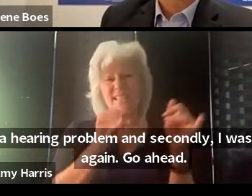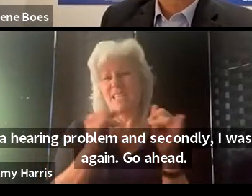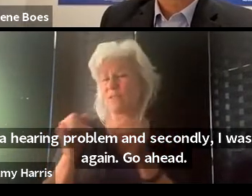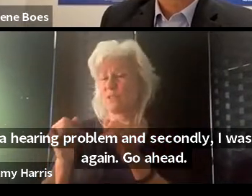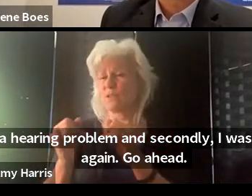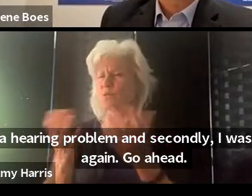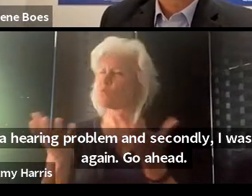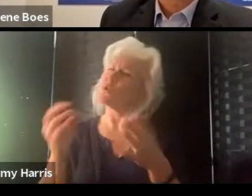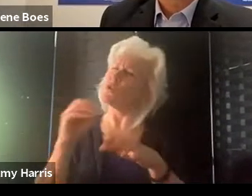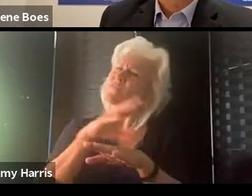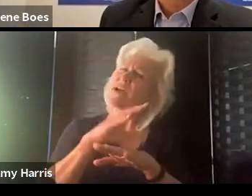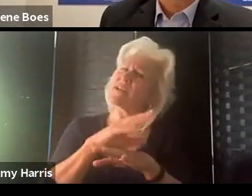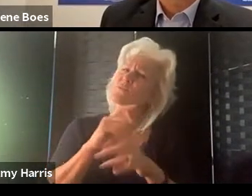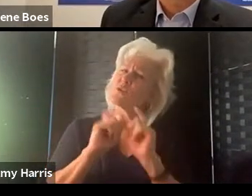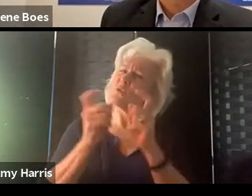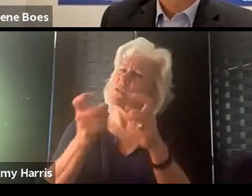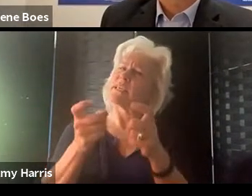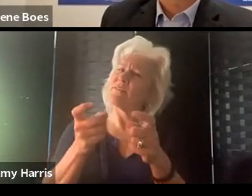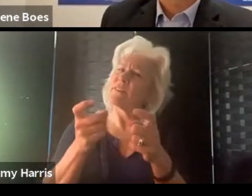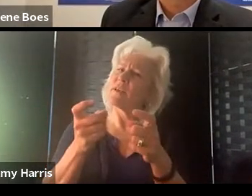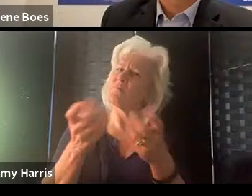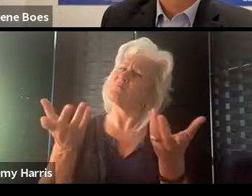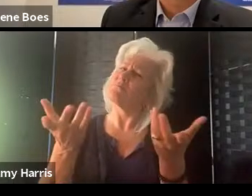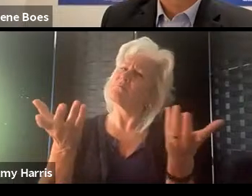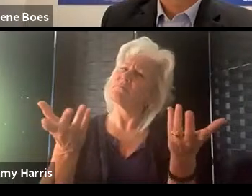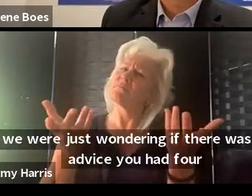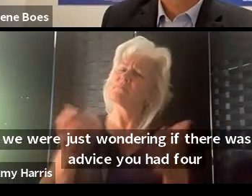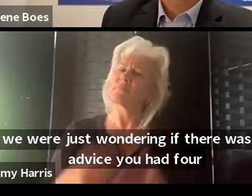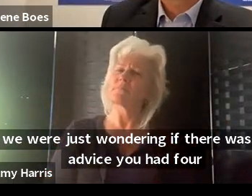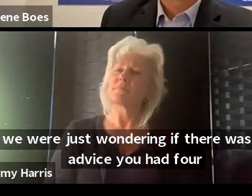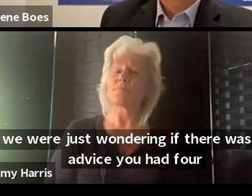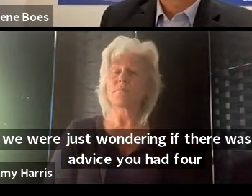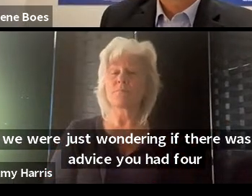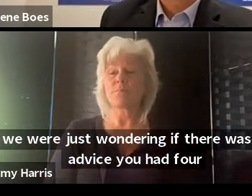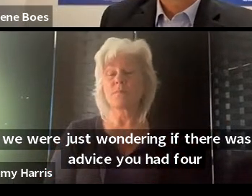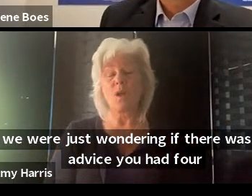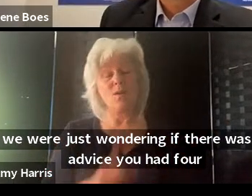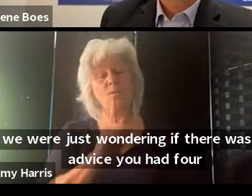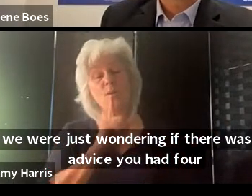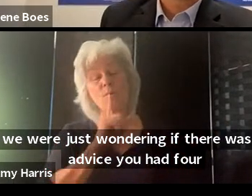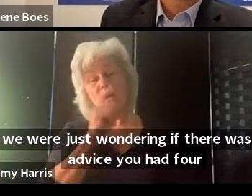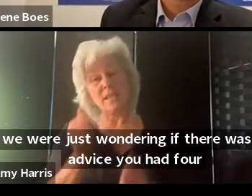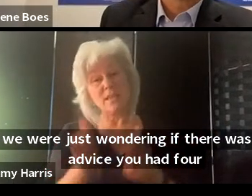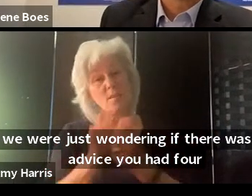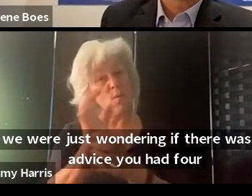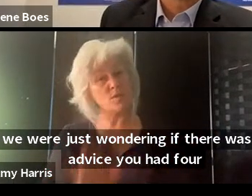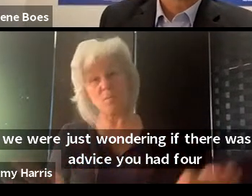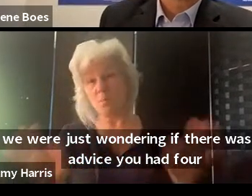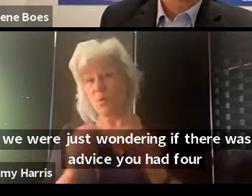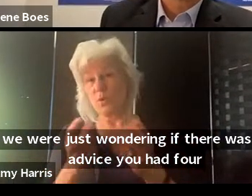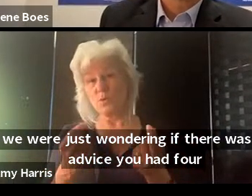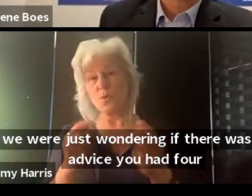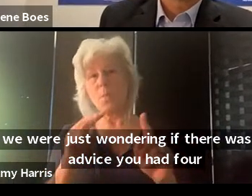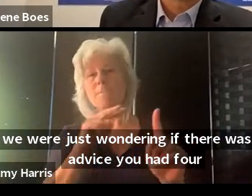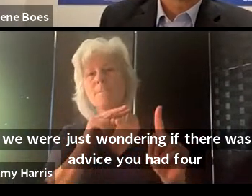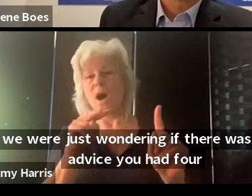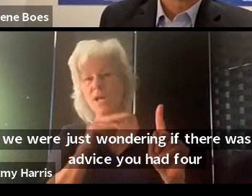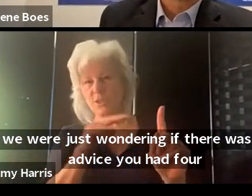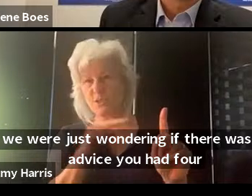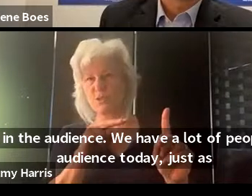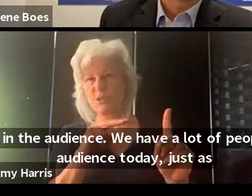would you advise from them, or parting advice for them to move? I think the most important thing for us to do is to monitor